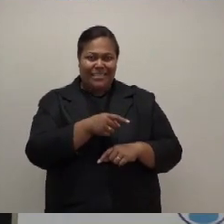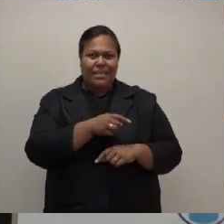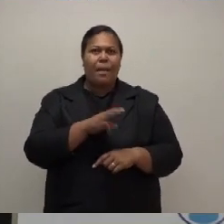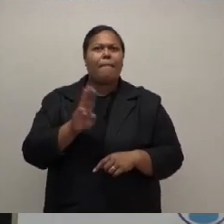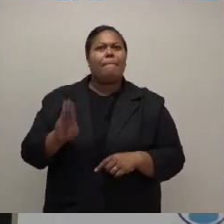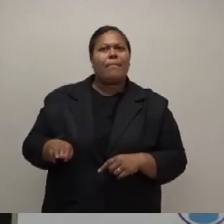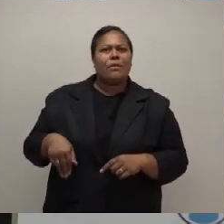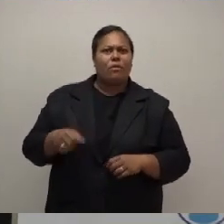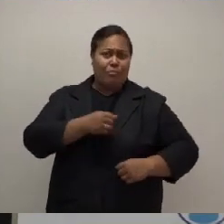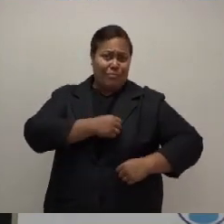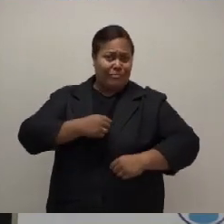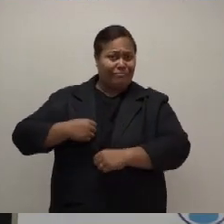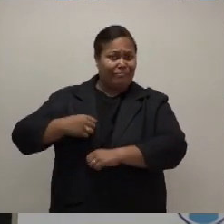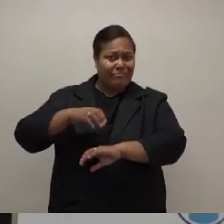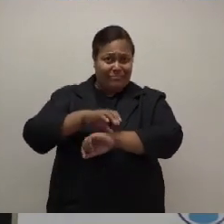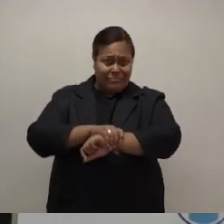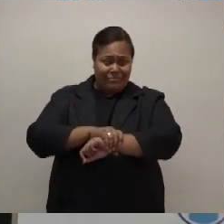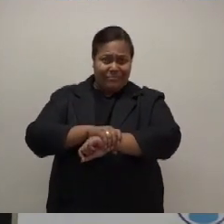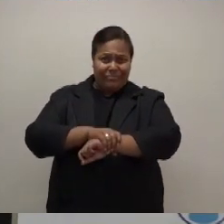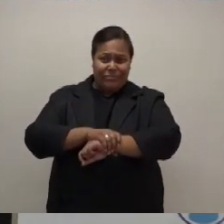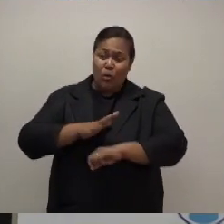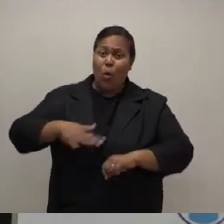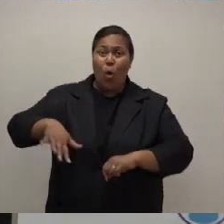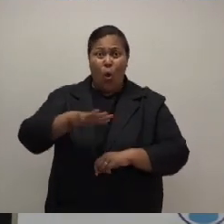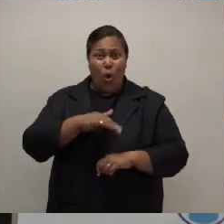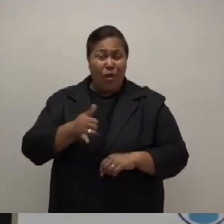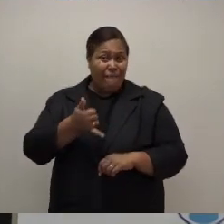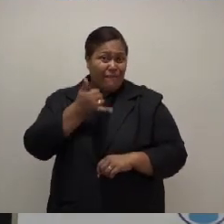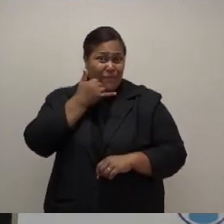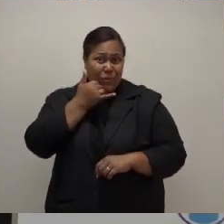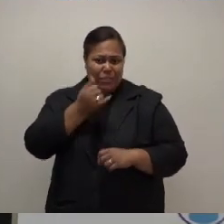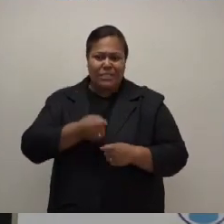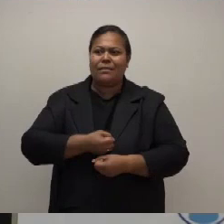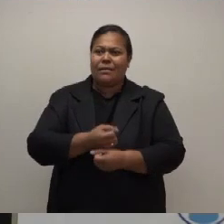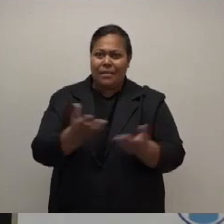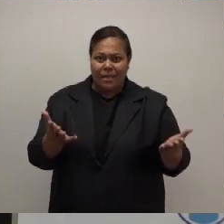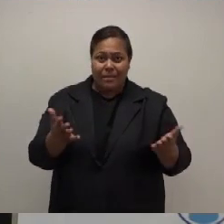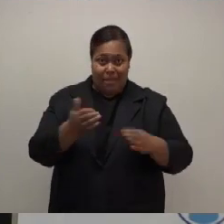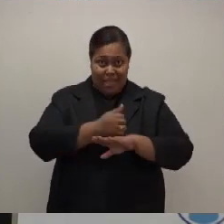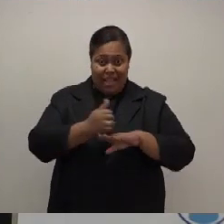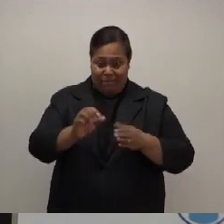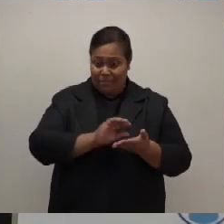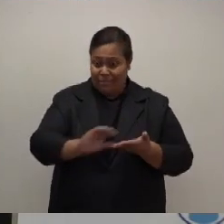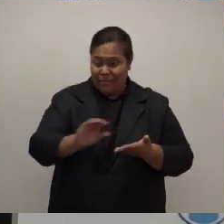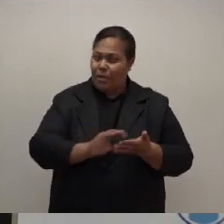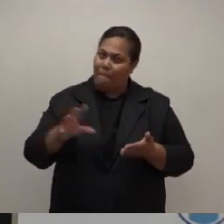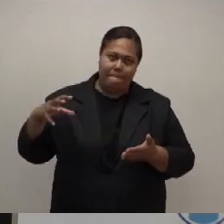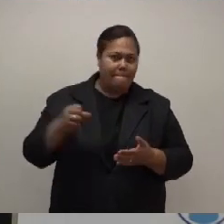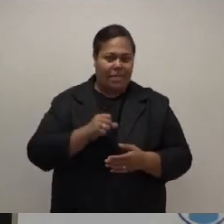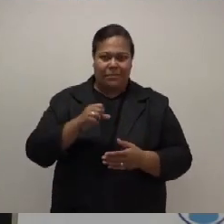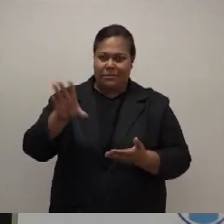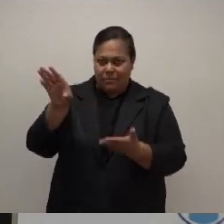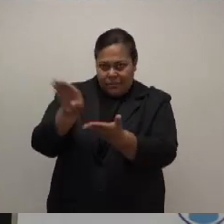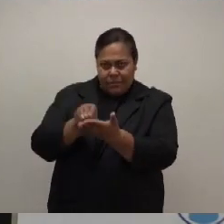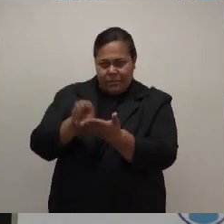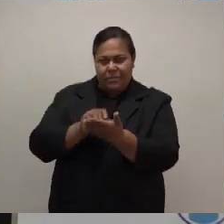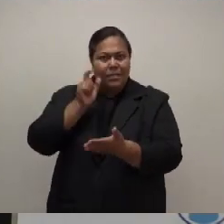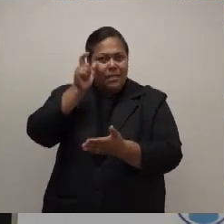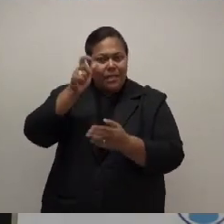forces, and users with phones issued by government-funded statutory bodies download the careFIJI app.